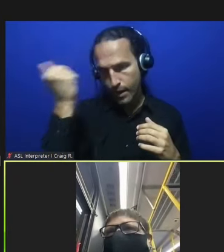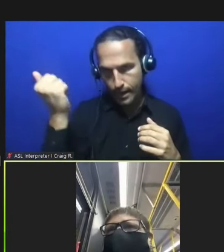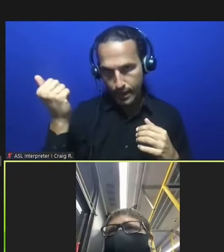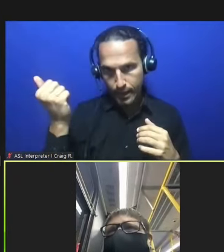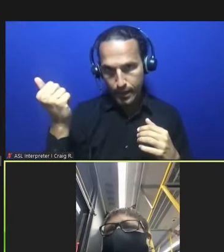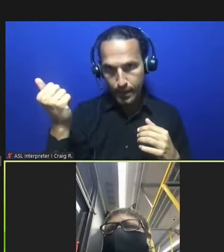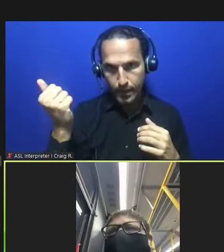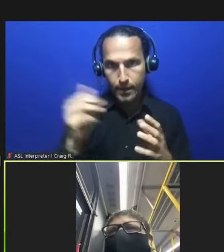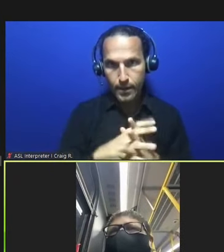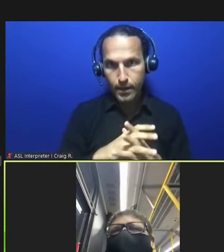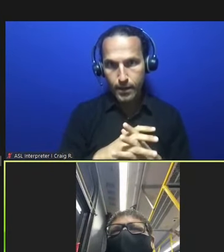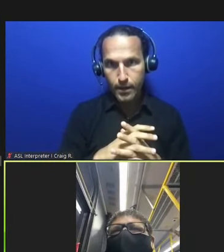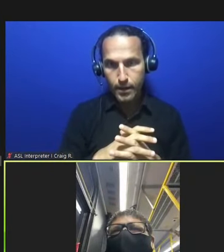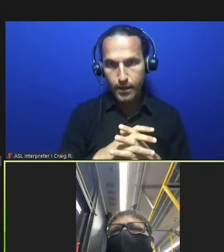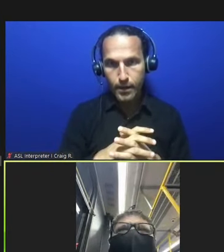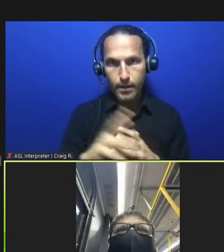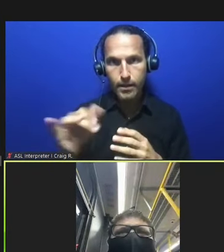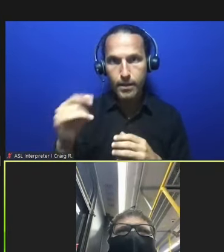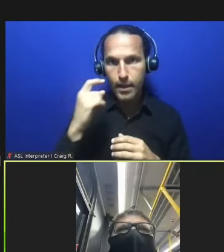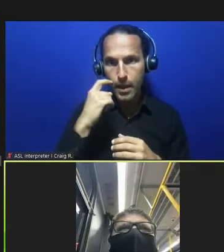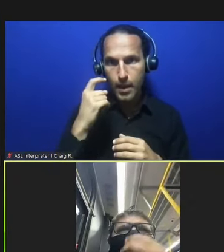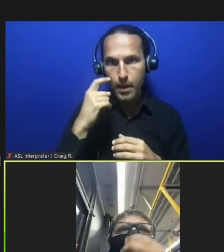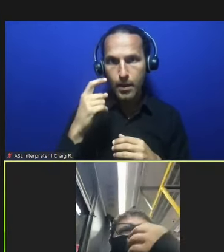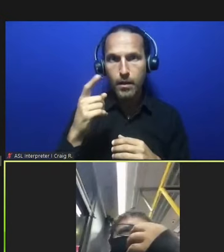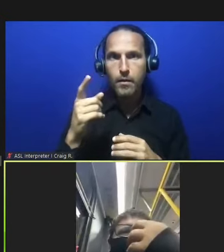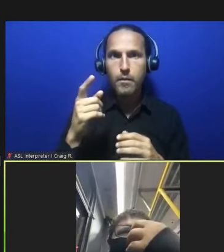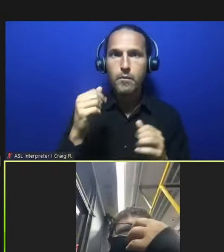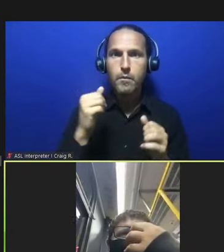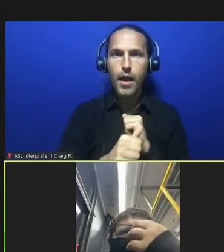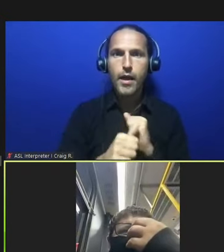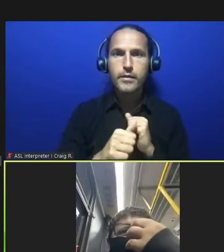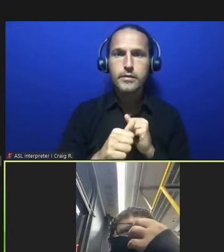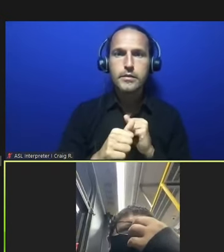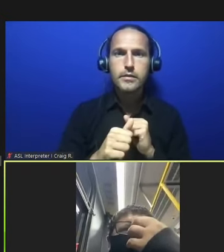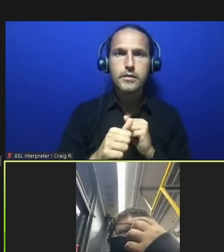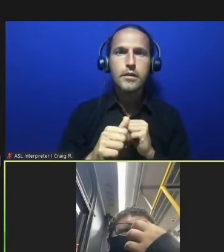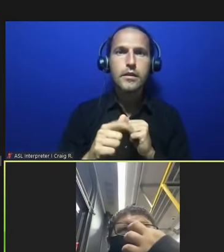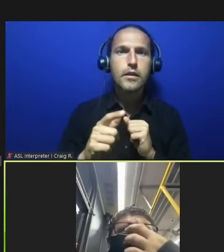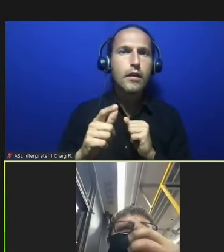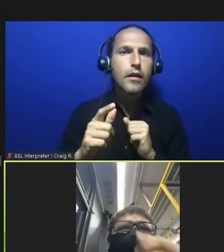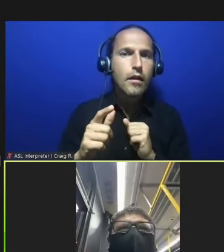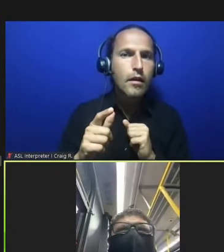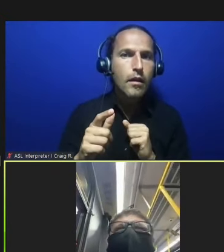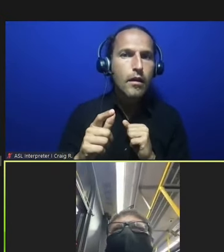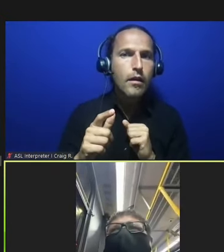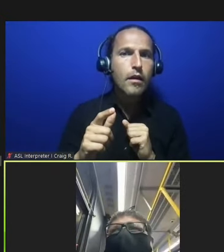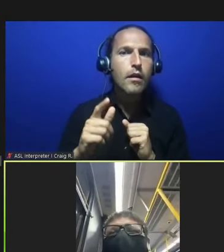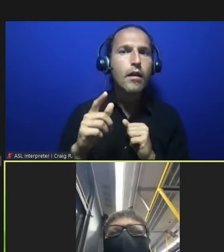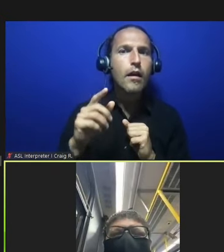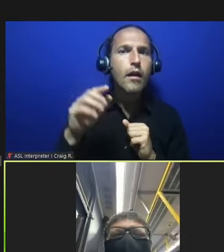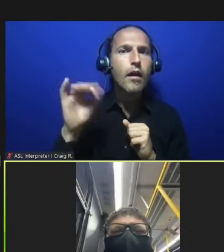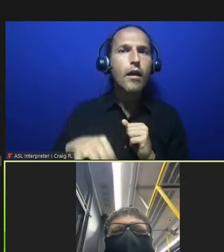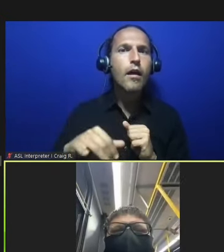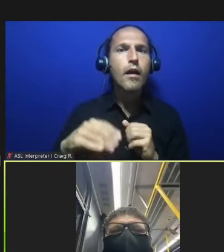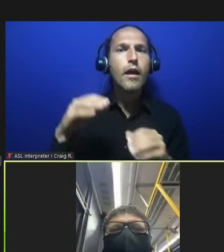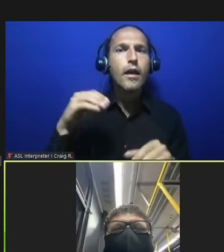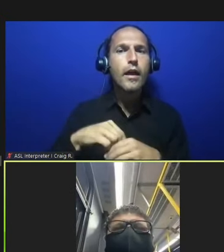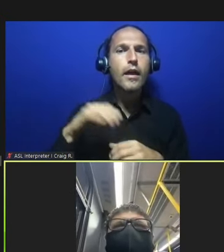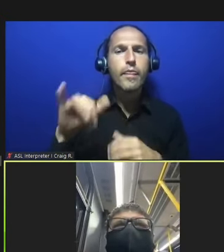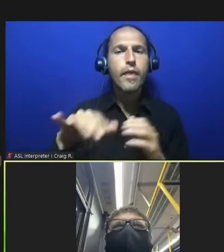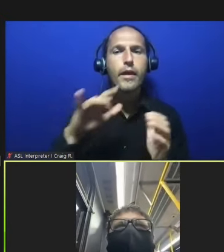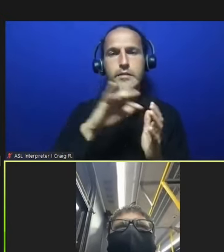Jeff Bezos has a penthouse within the Central